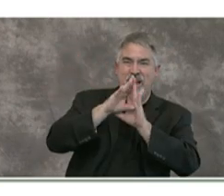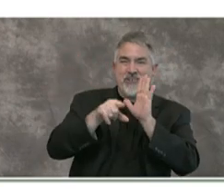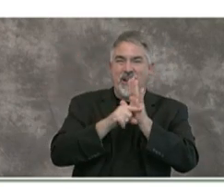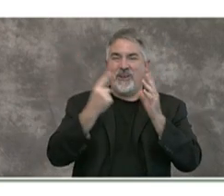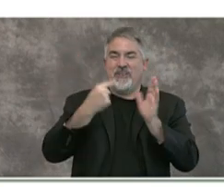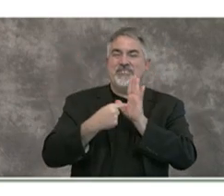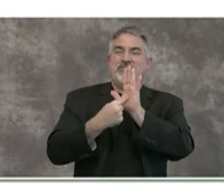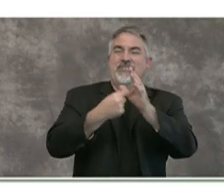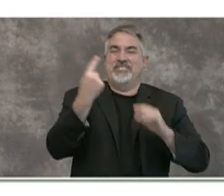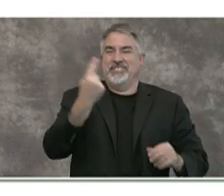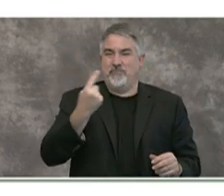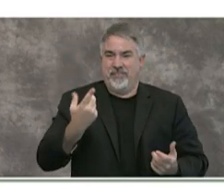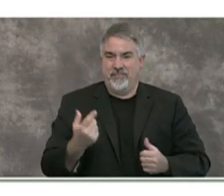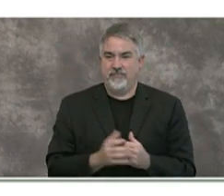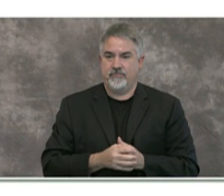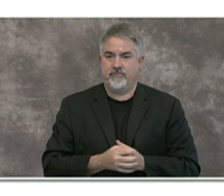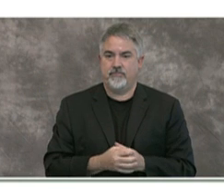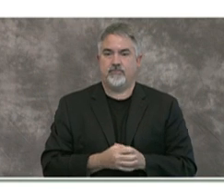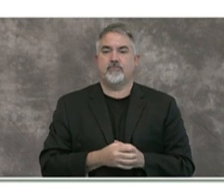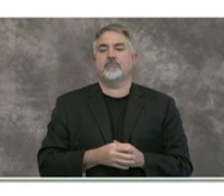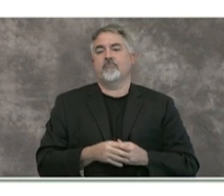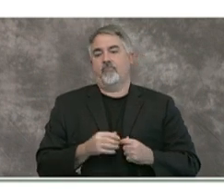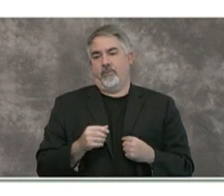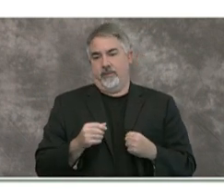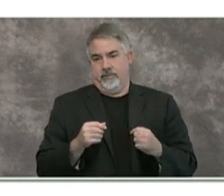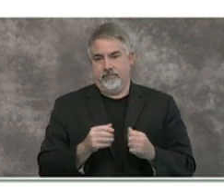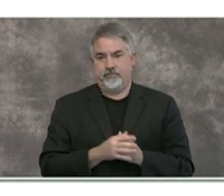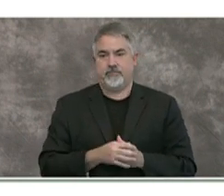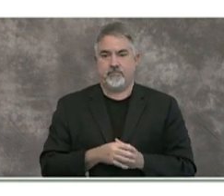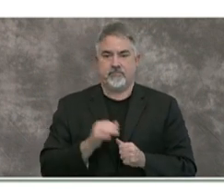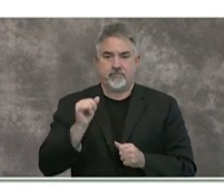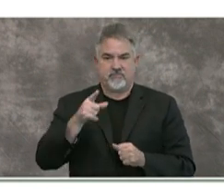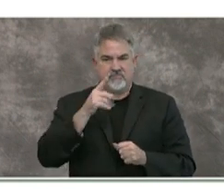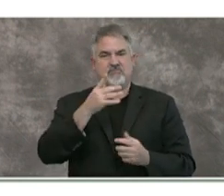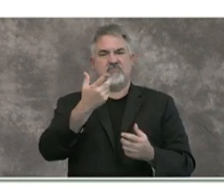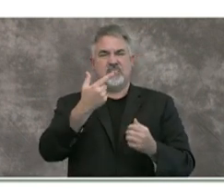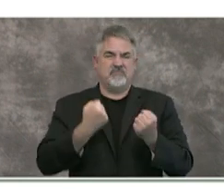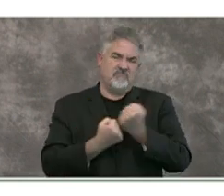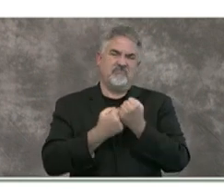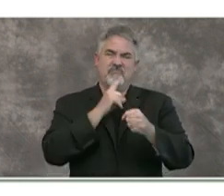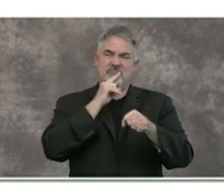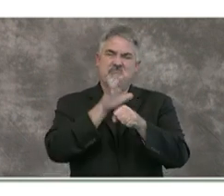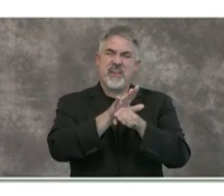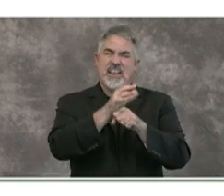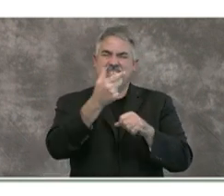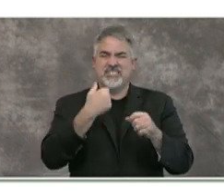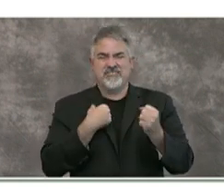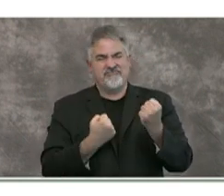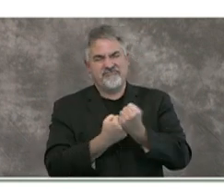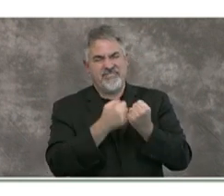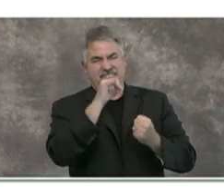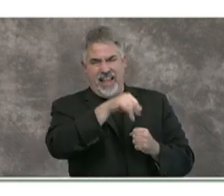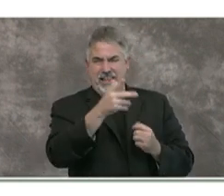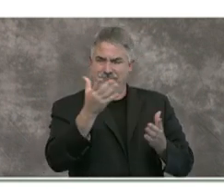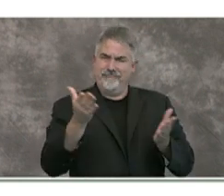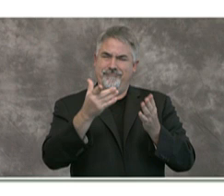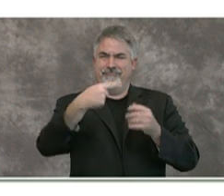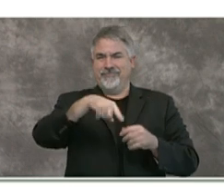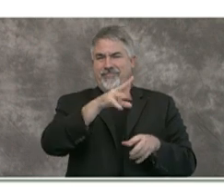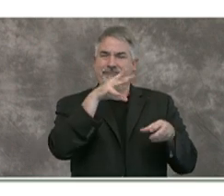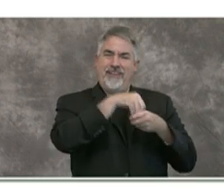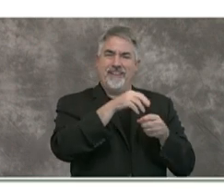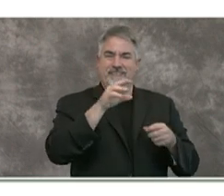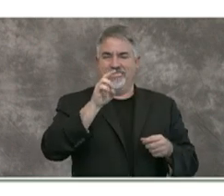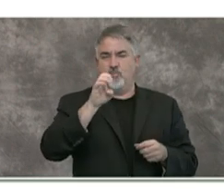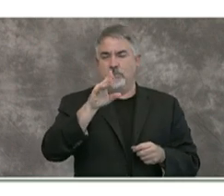coronavirus-sd.com/pledge, this is just an affirmative statement that each and every one of us can make to adhere to the guidance and the suggestions that have been put